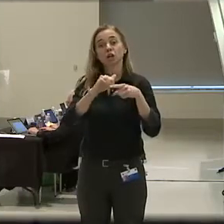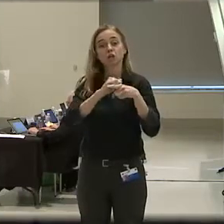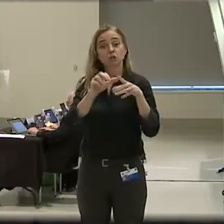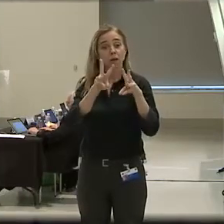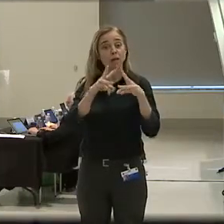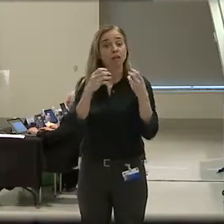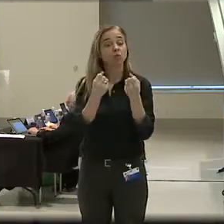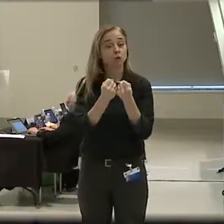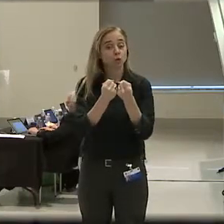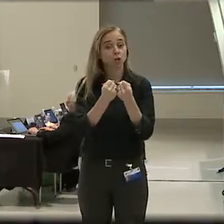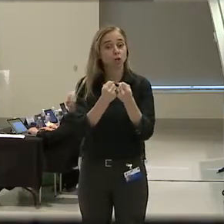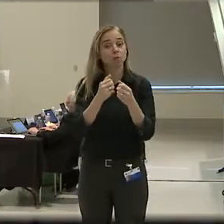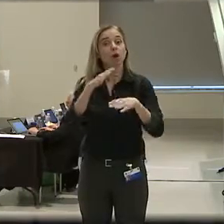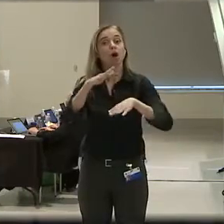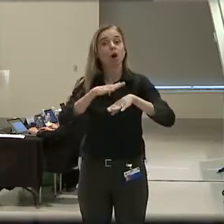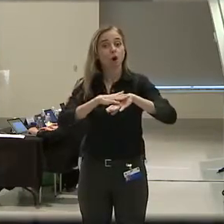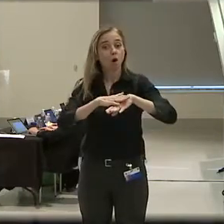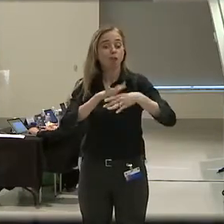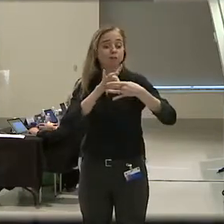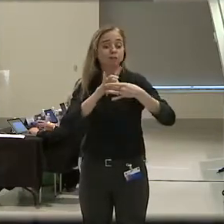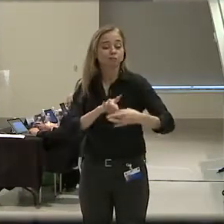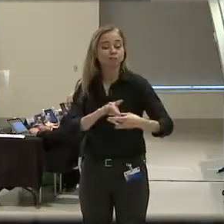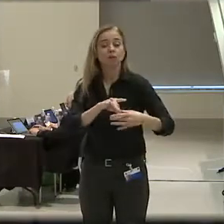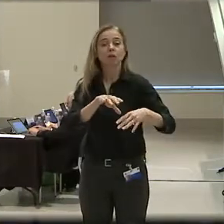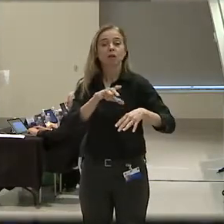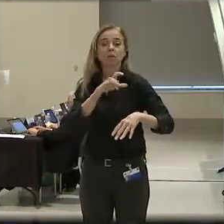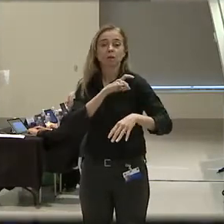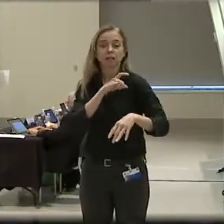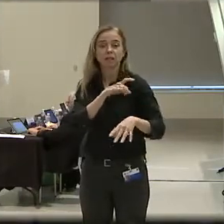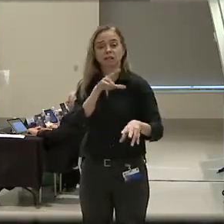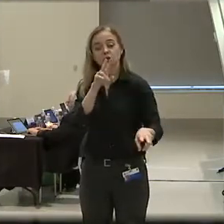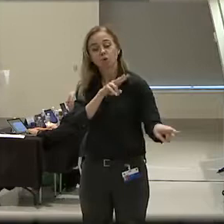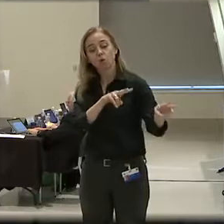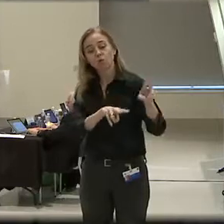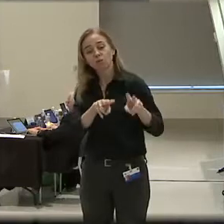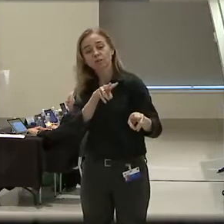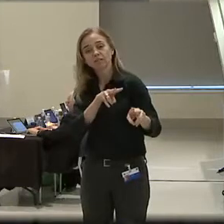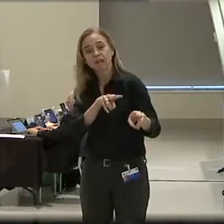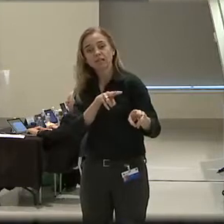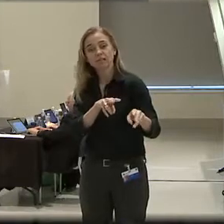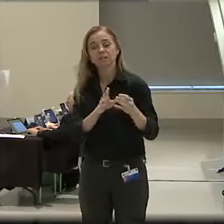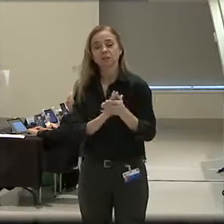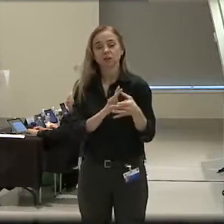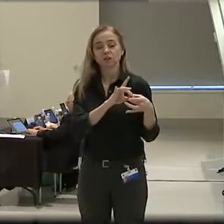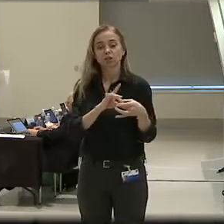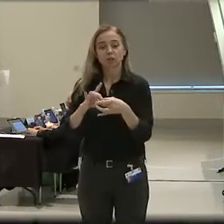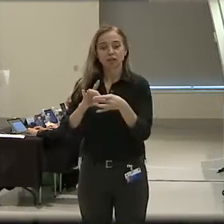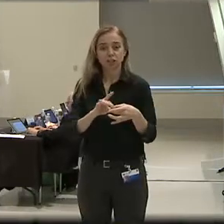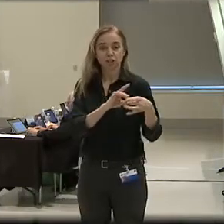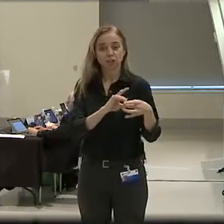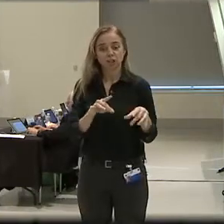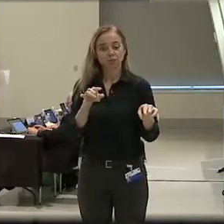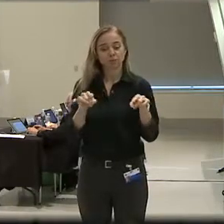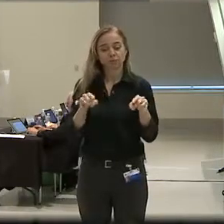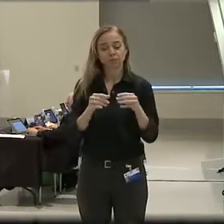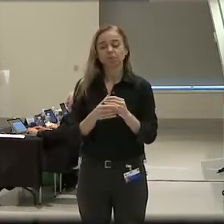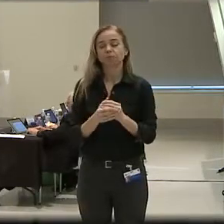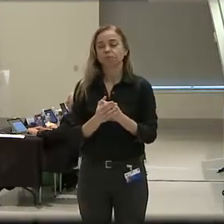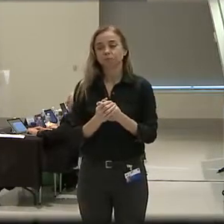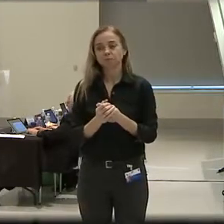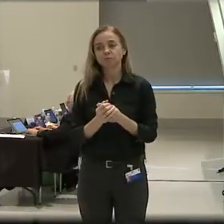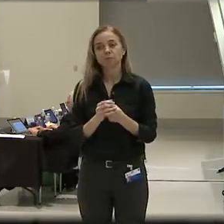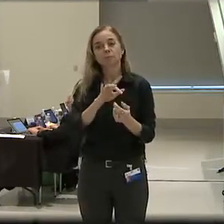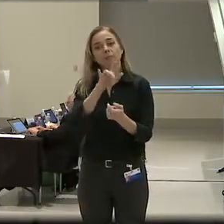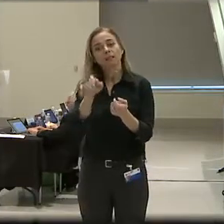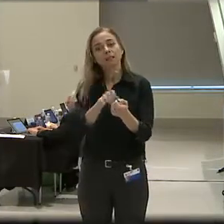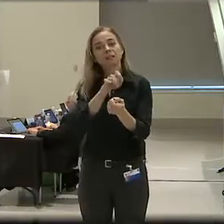in Los Angeles on police oversight investigations because of the relationship between the PPL and the IG's office,